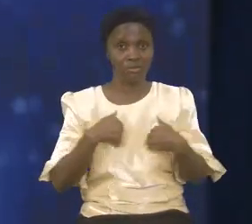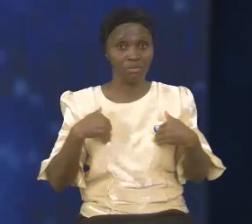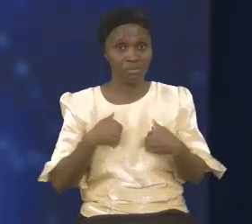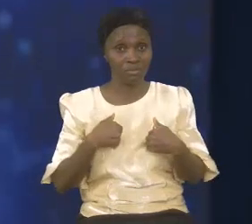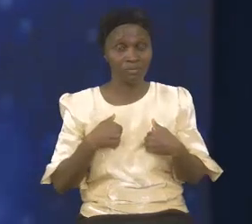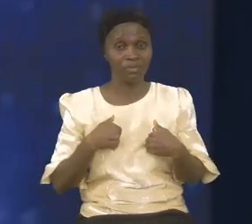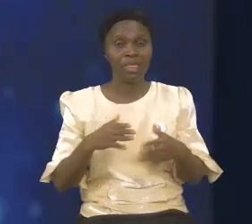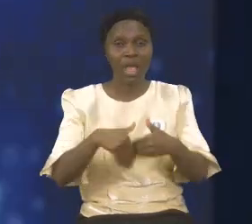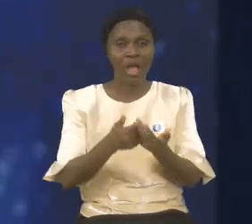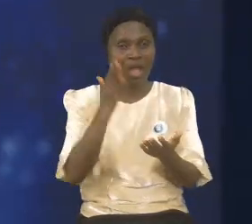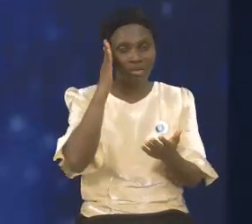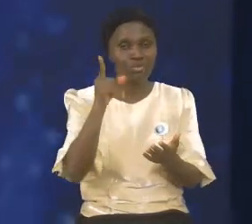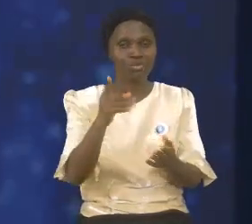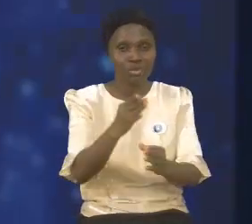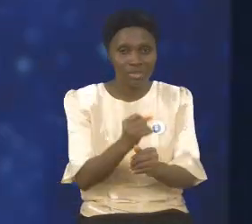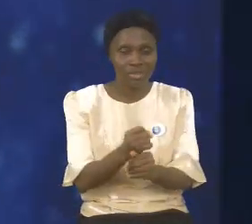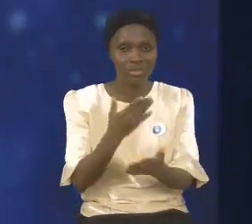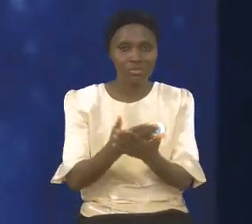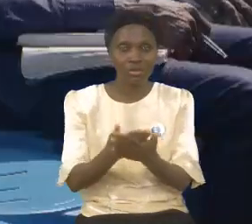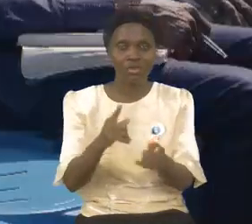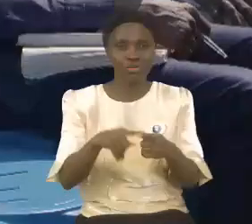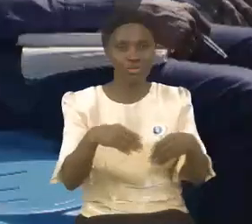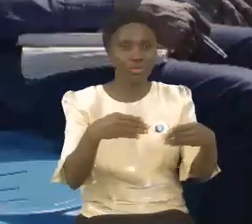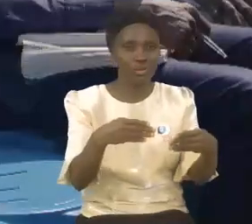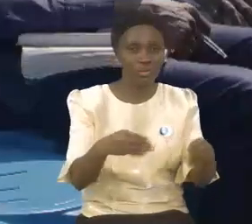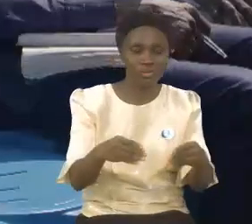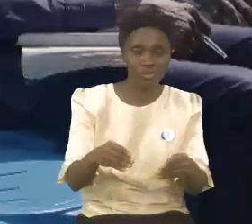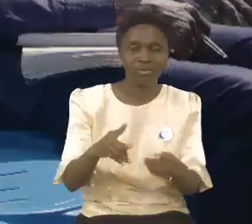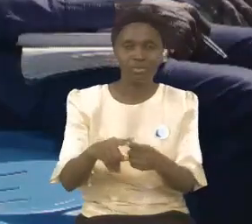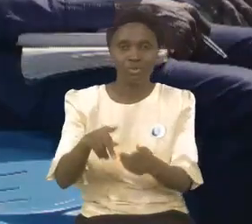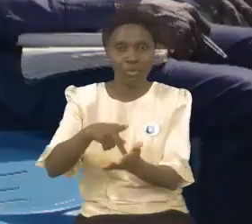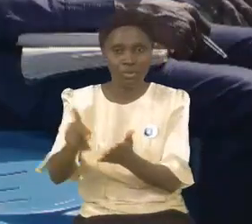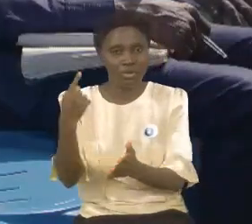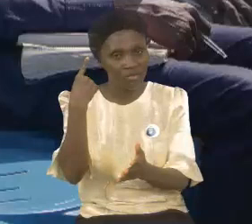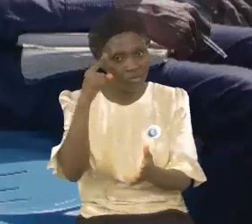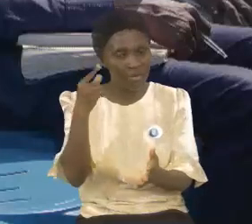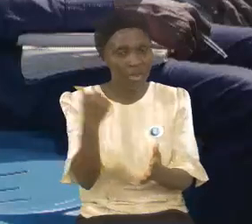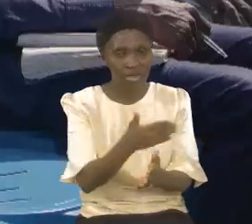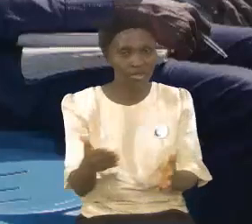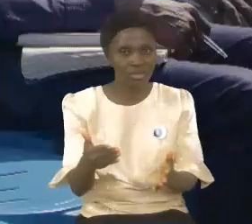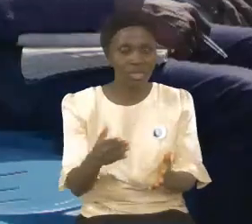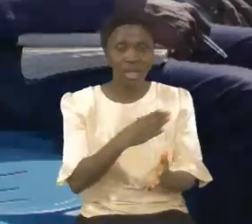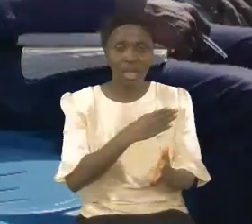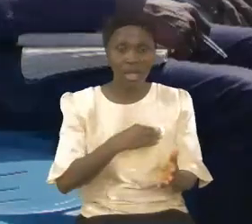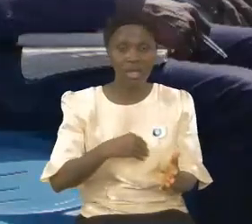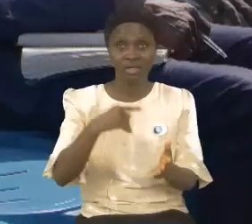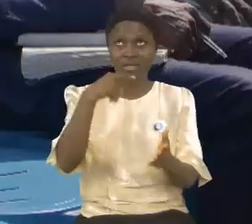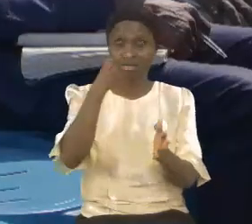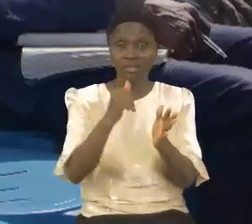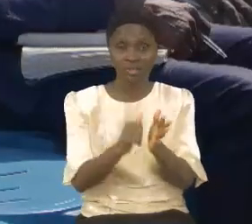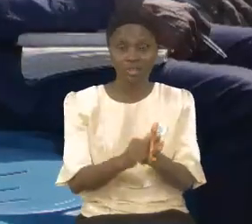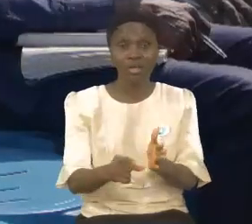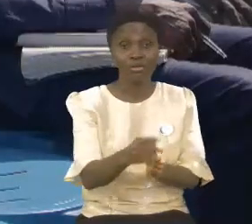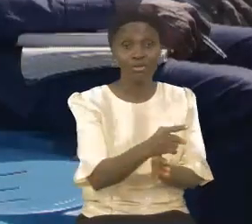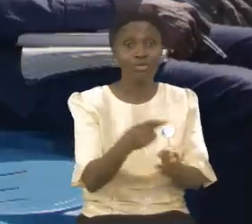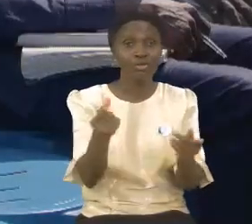going to get food? How are you going to pay for anything? And except those days shall be shortened, no man will